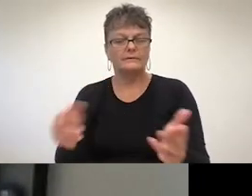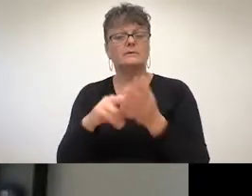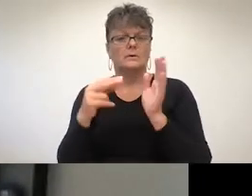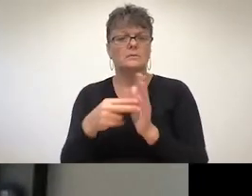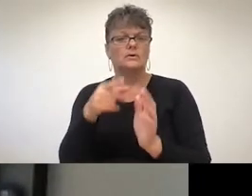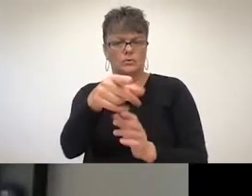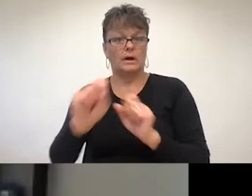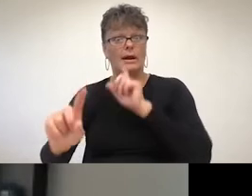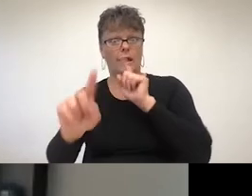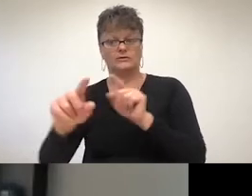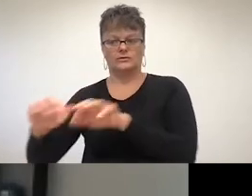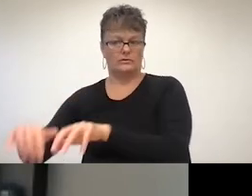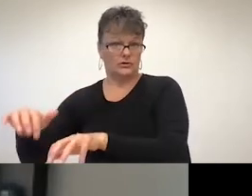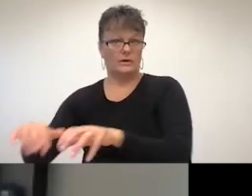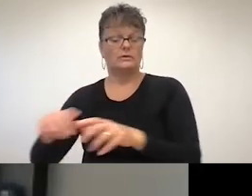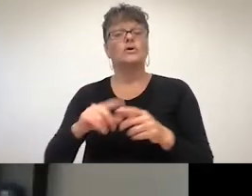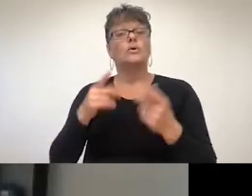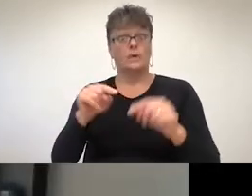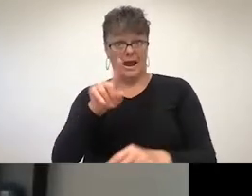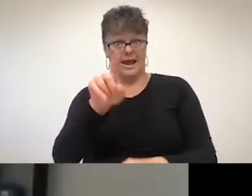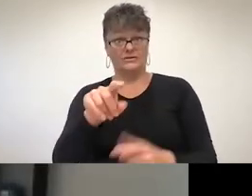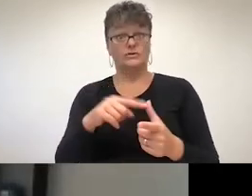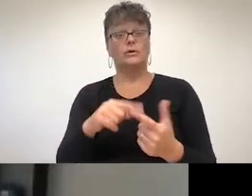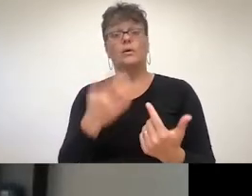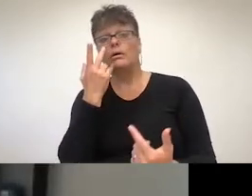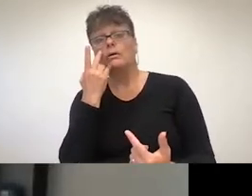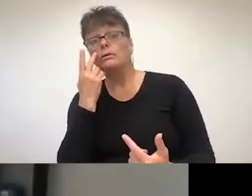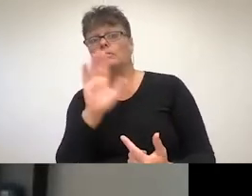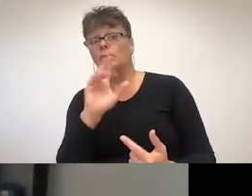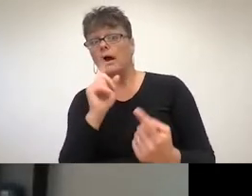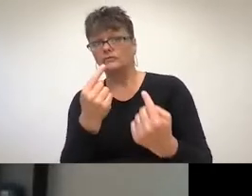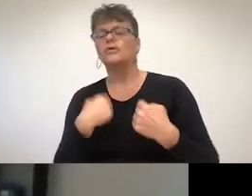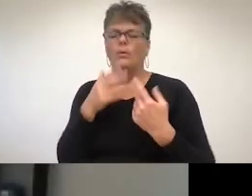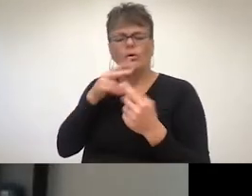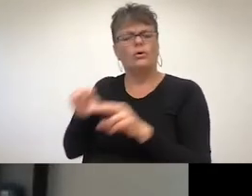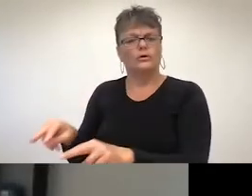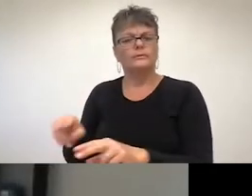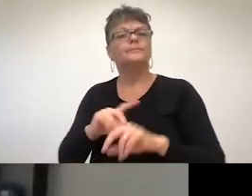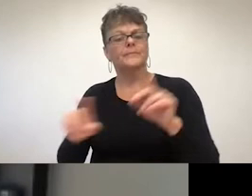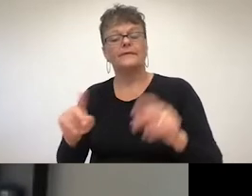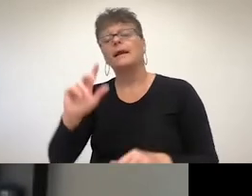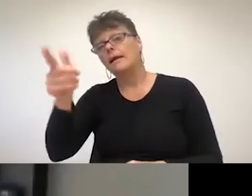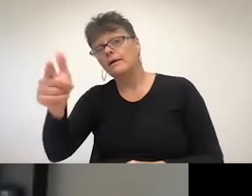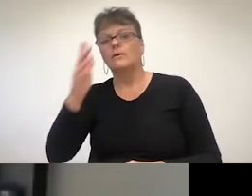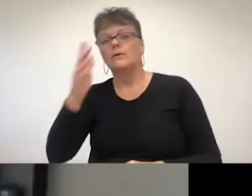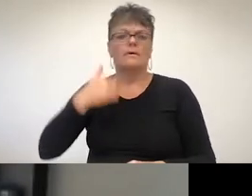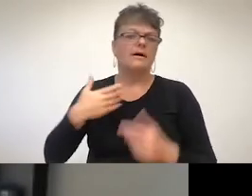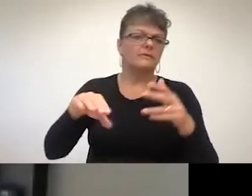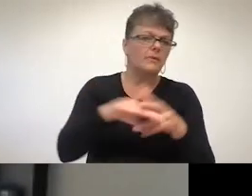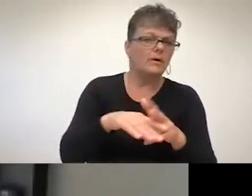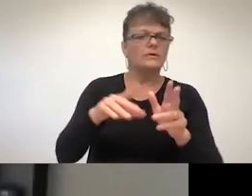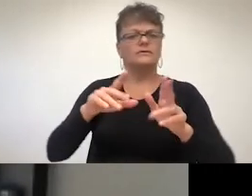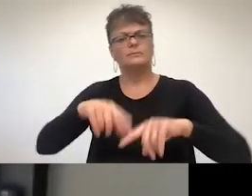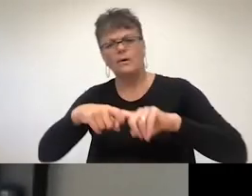will have a couple of breaks throughout this morning in order to pause, reflect, check in, see if there are questions that have come